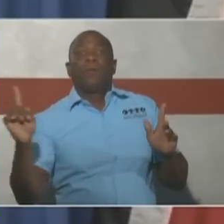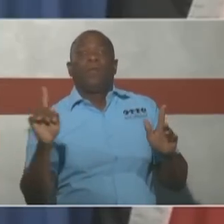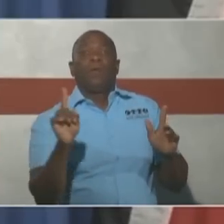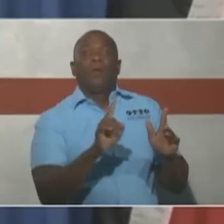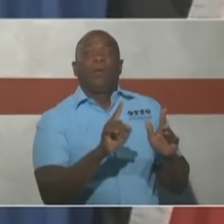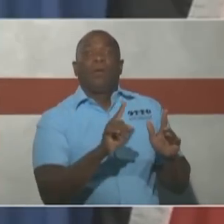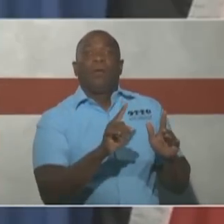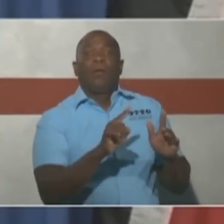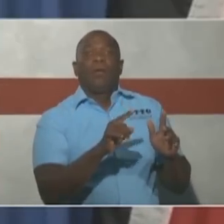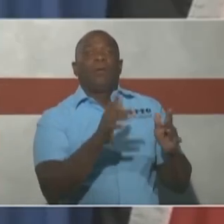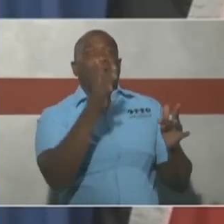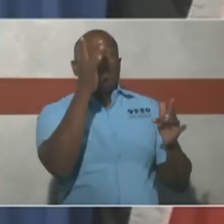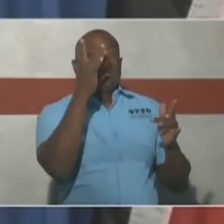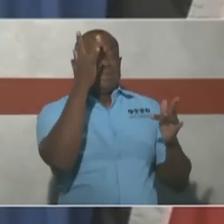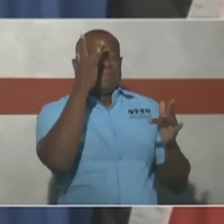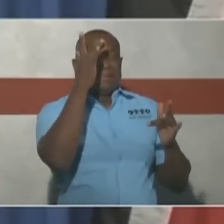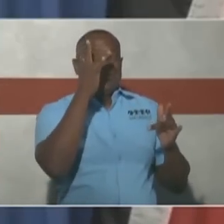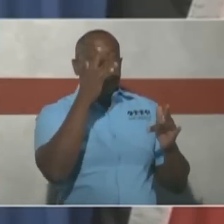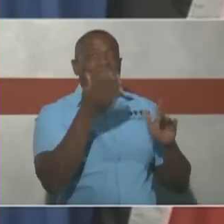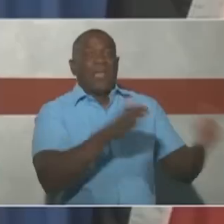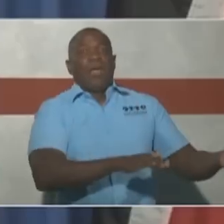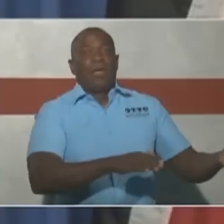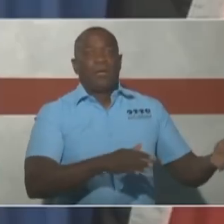yourself unless you're a hermit.